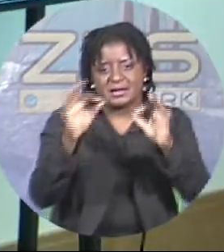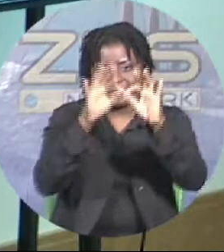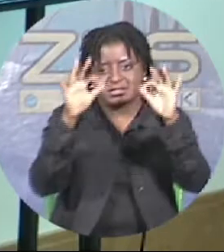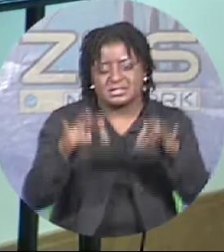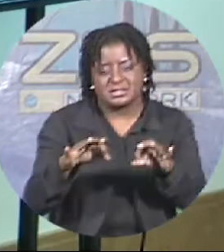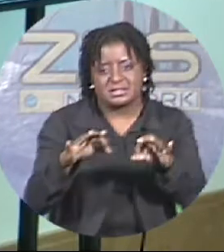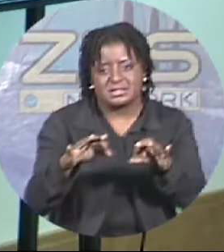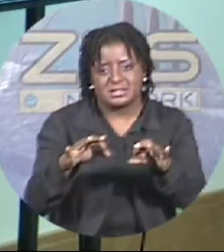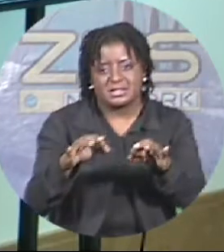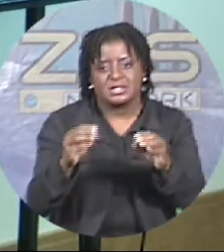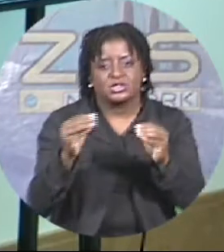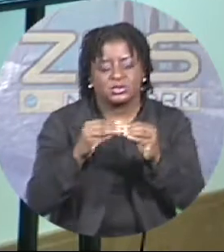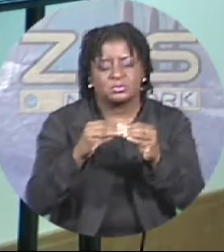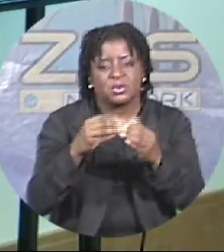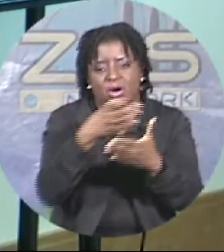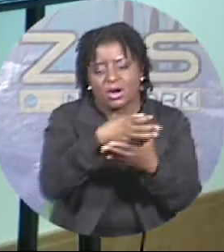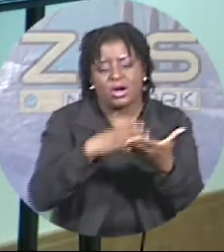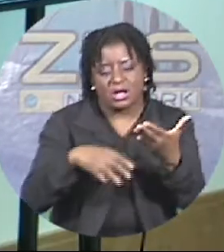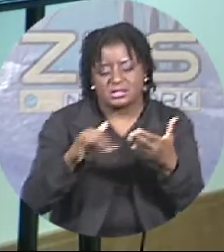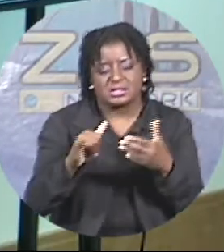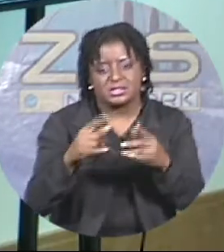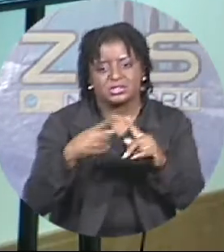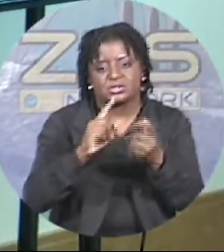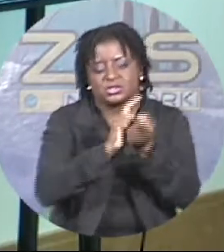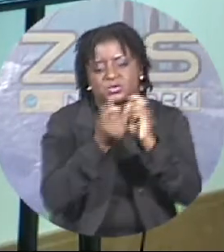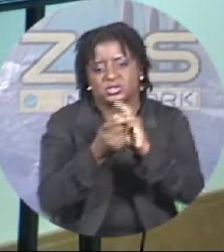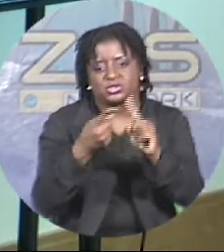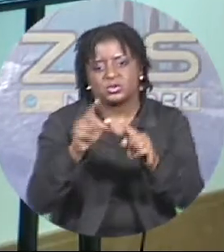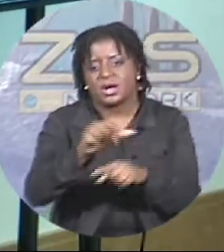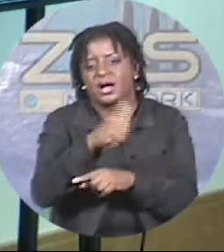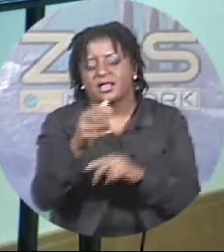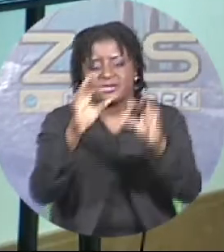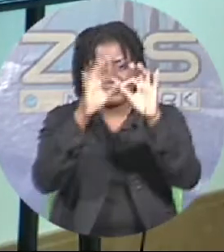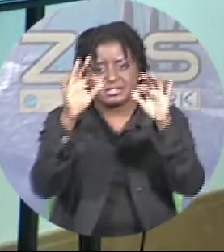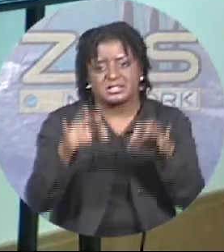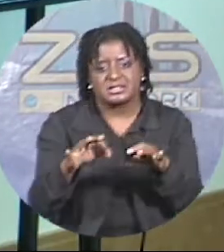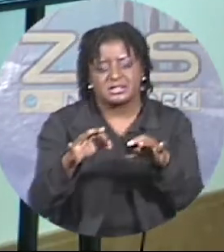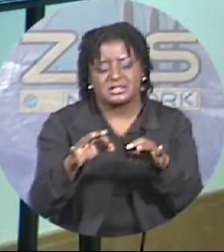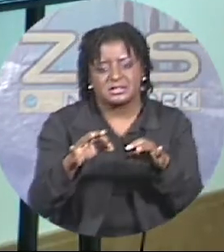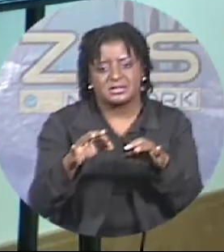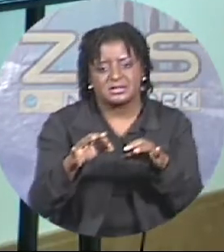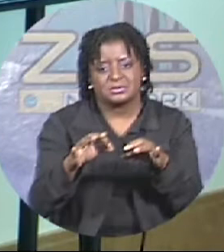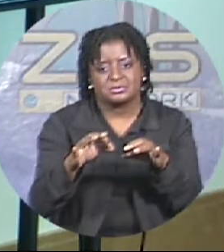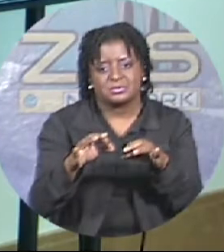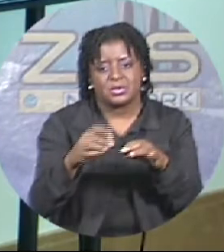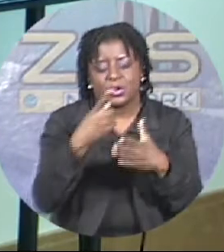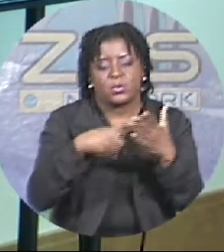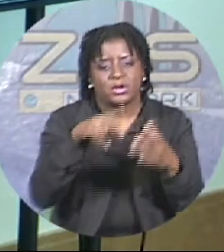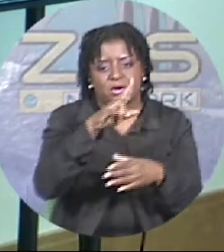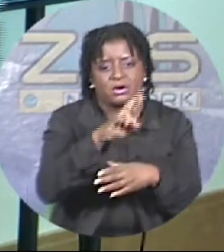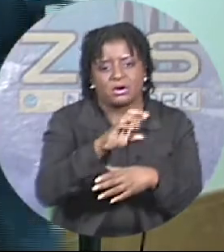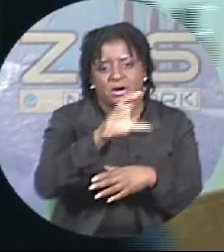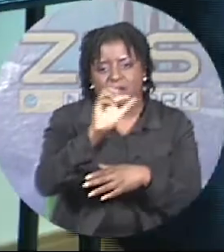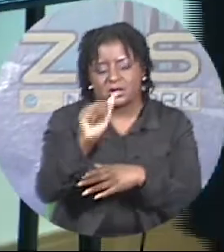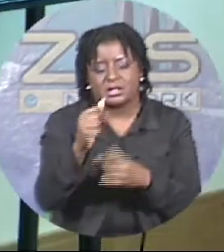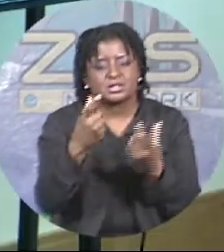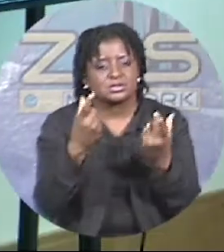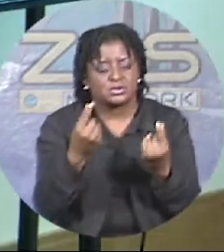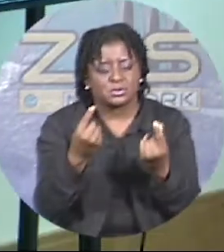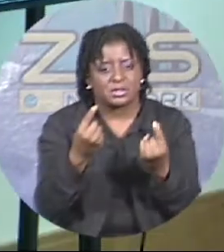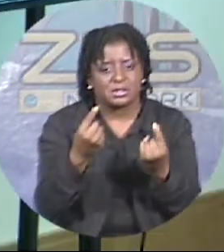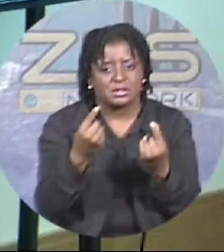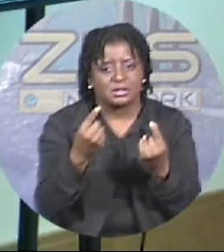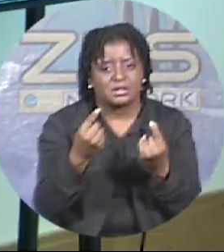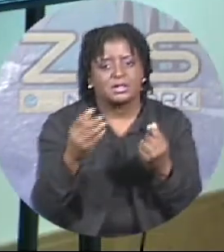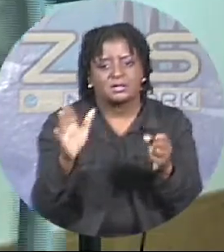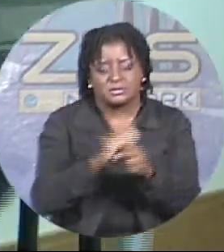more costly because of the type of fuel or their efficiency. So what U.R.C.A is doing, as we had identified in our annual plan, a